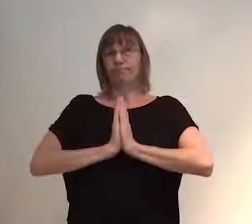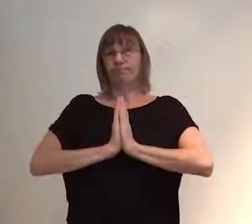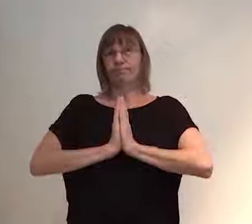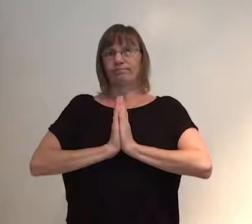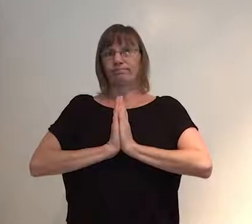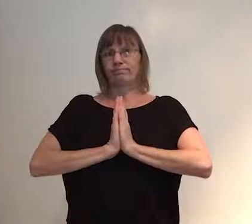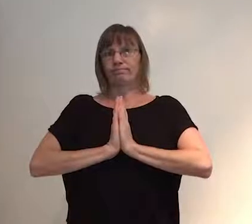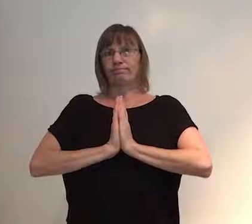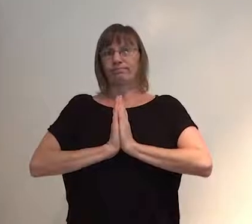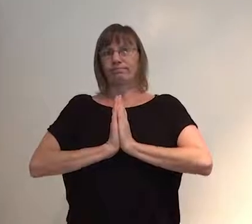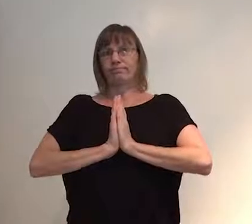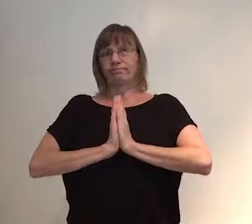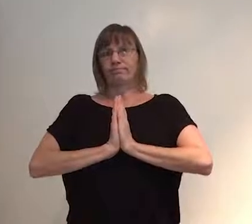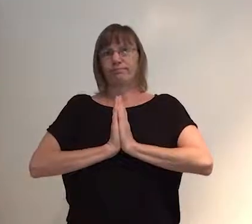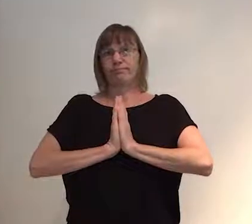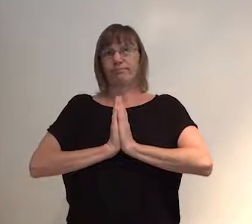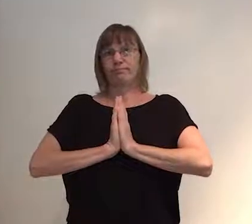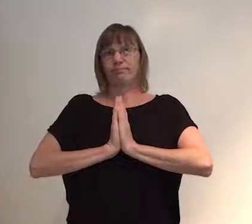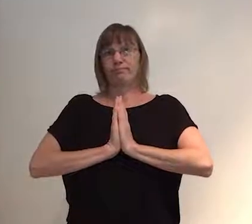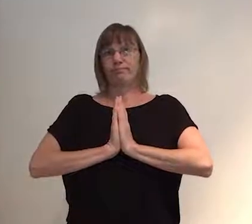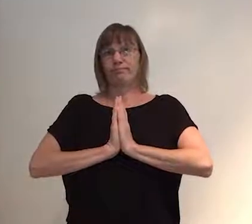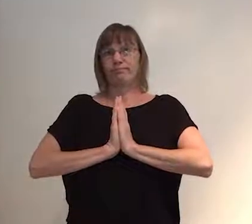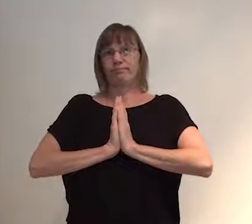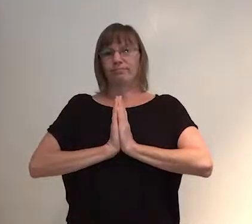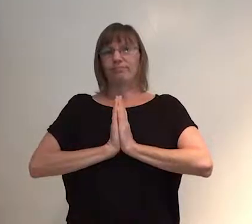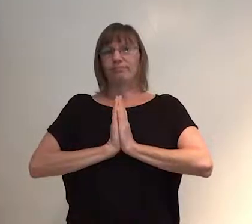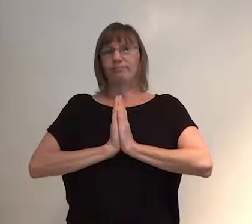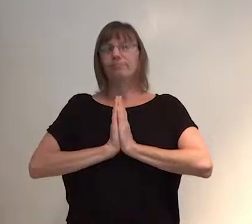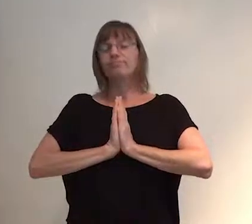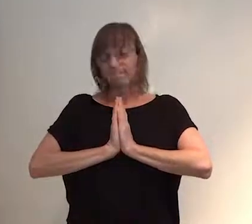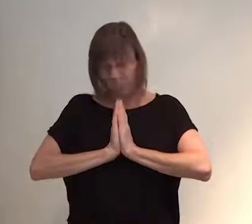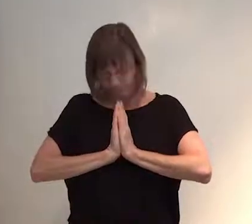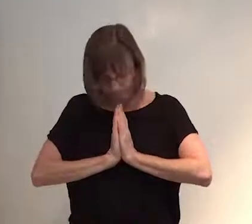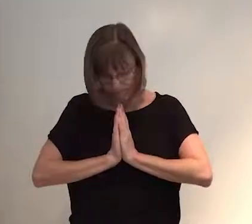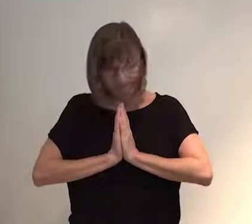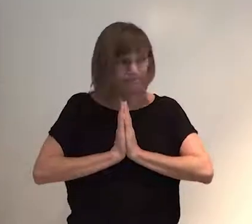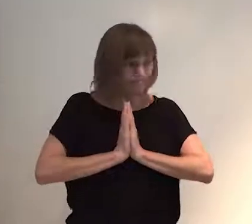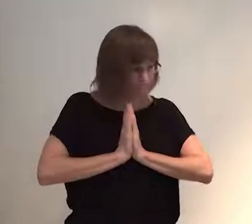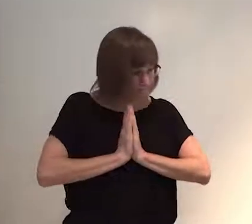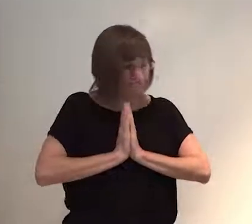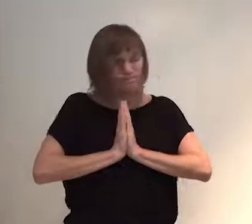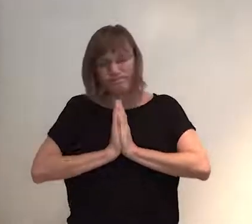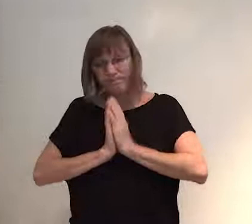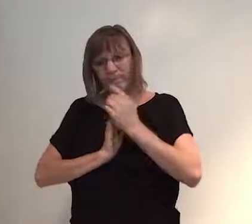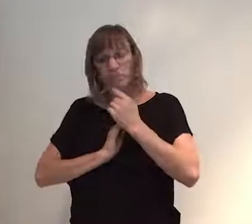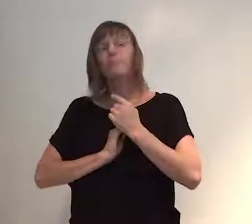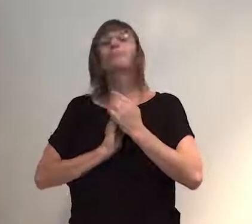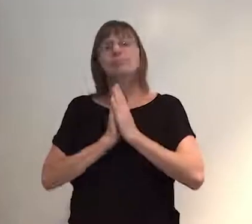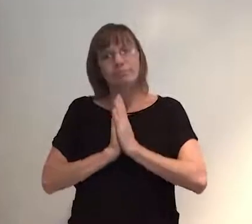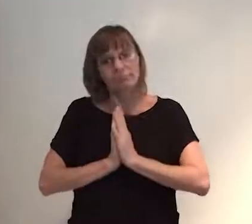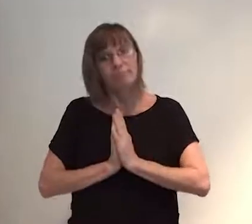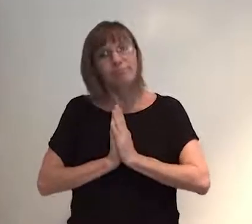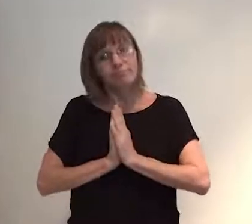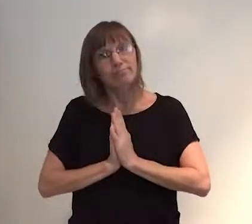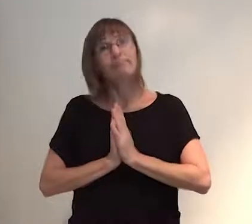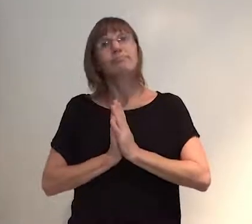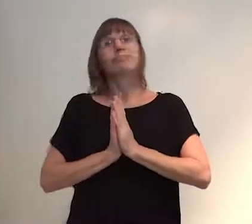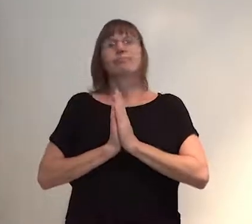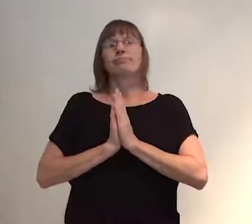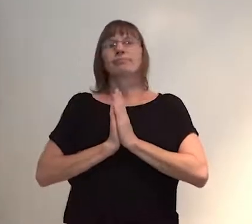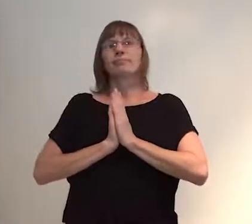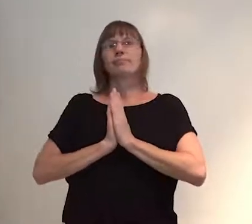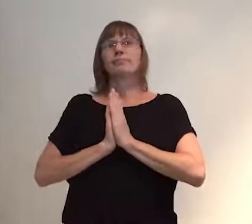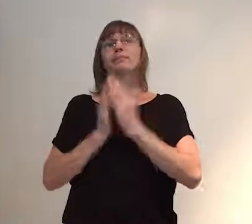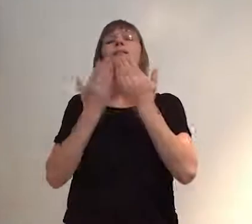together and back into Anjali Mudra again, prayer position, and we bow towards one another and we say namaste,